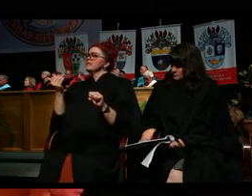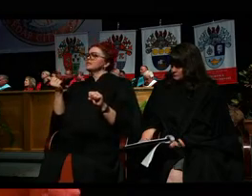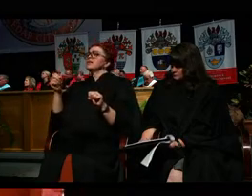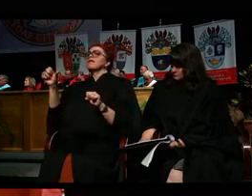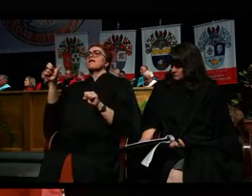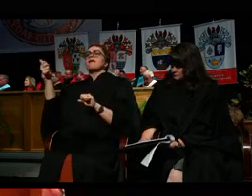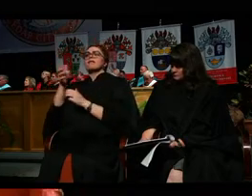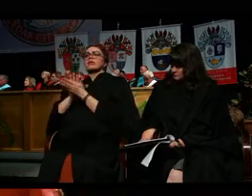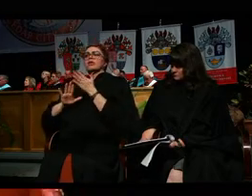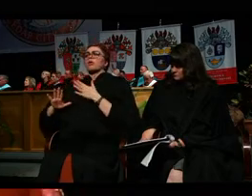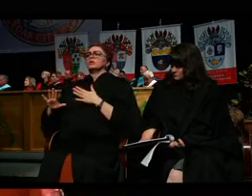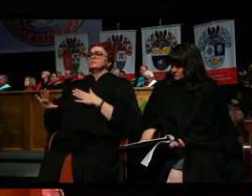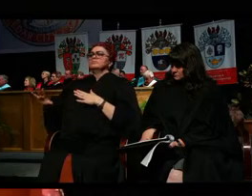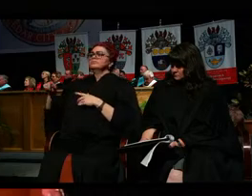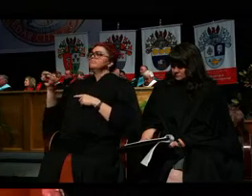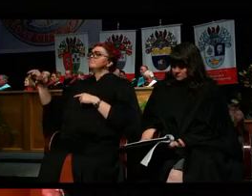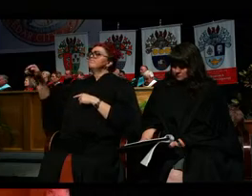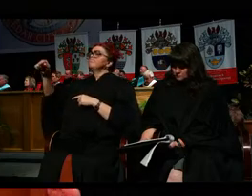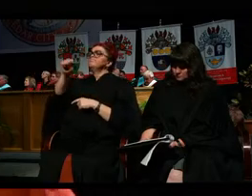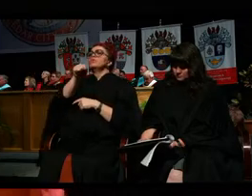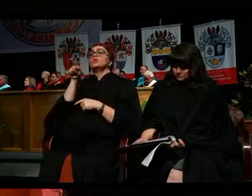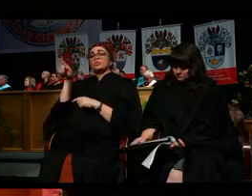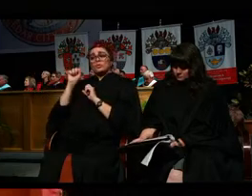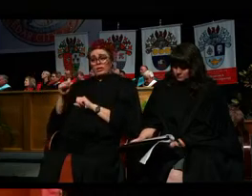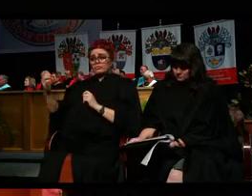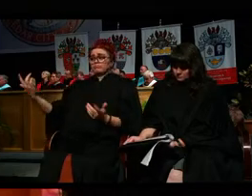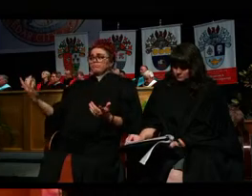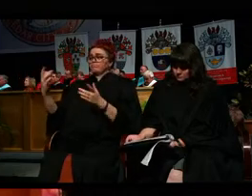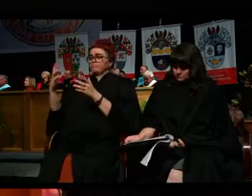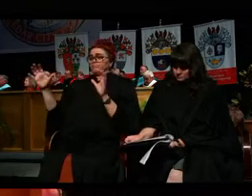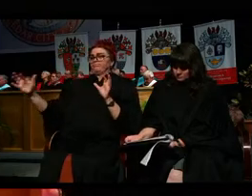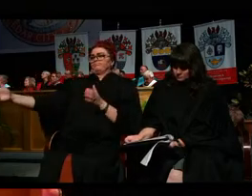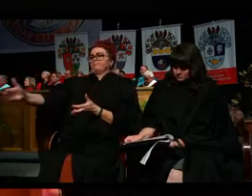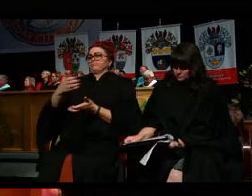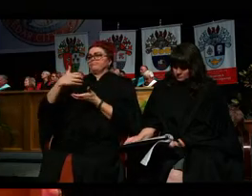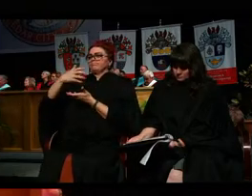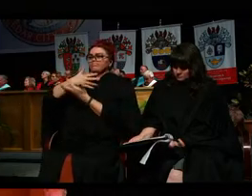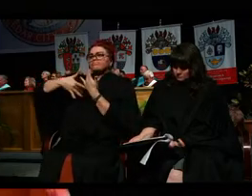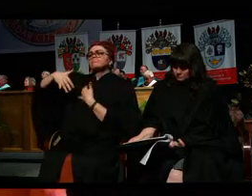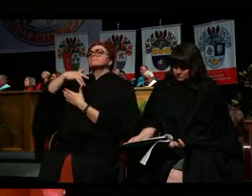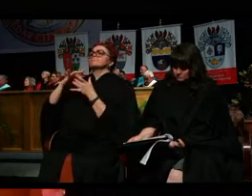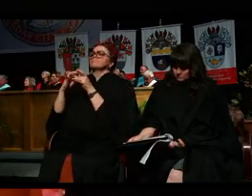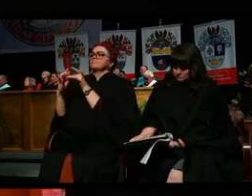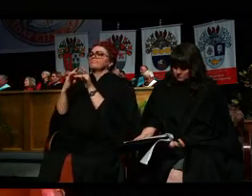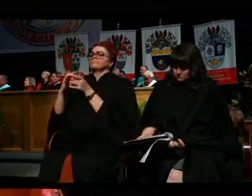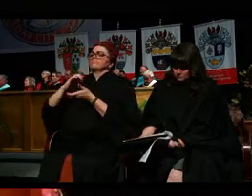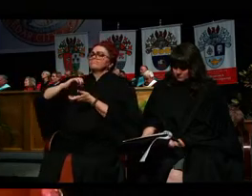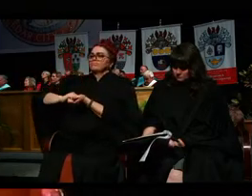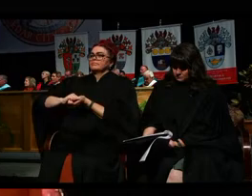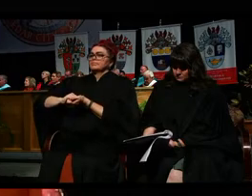exemplary institutions that you can collaborate with, lean on, and share in their